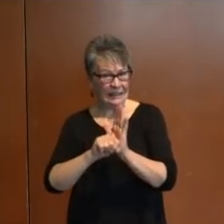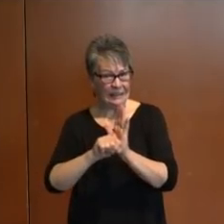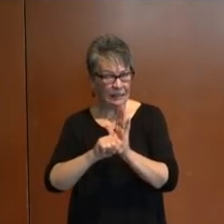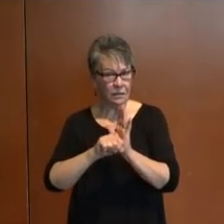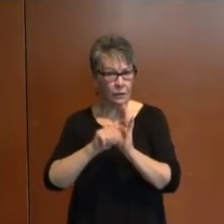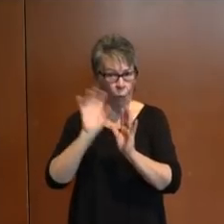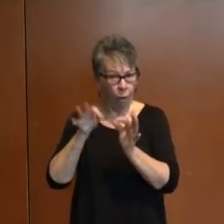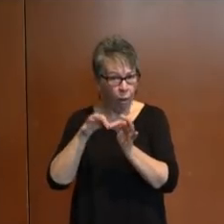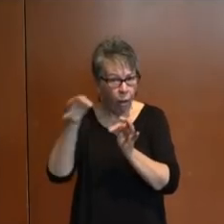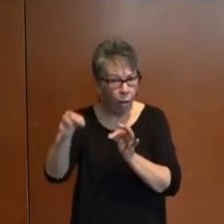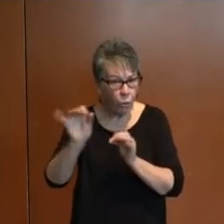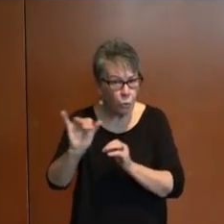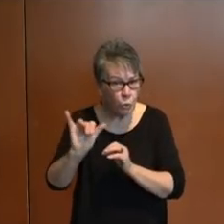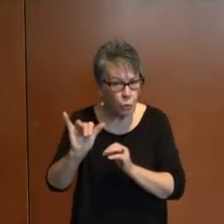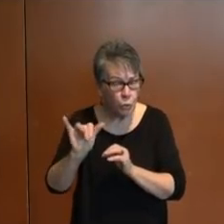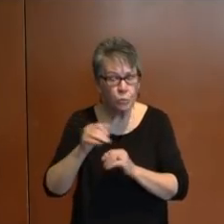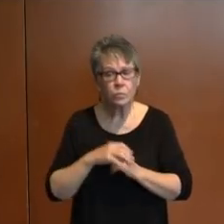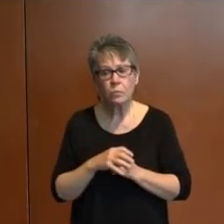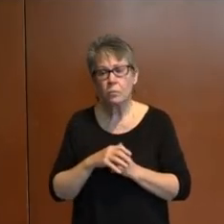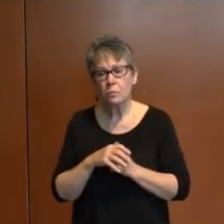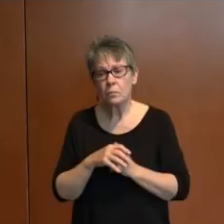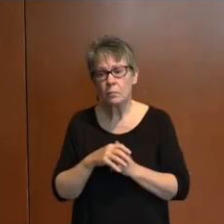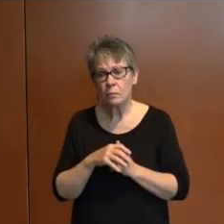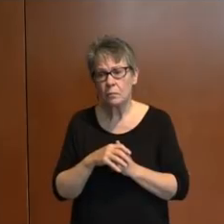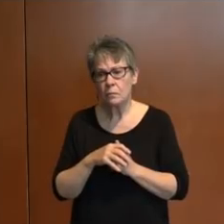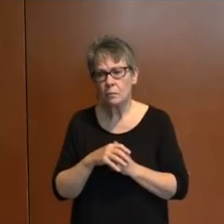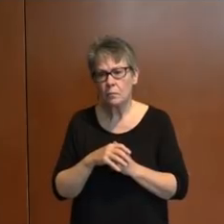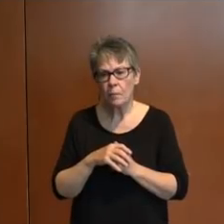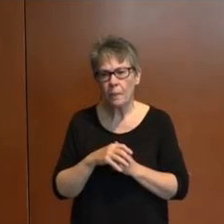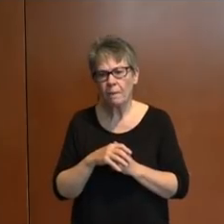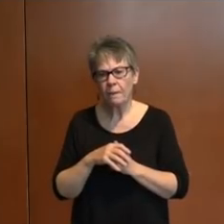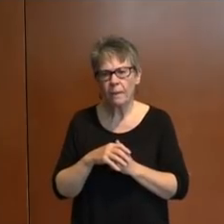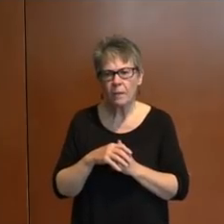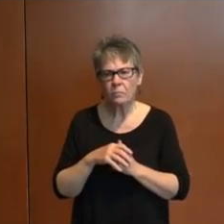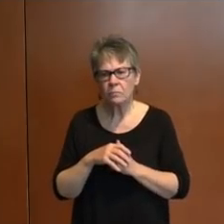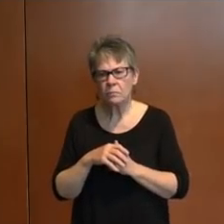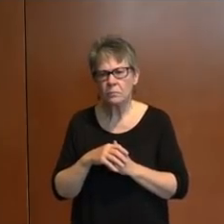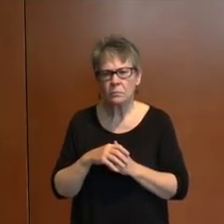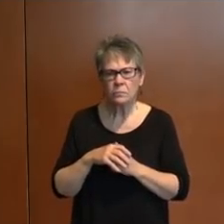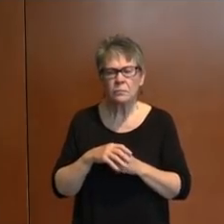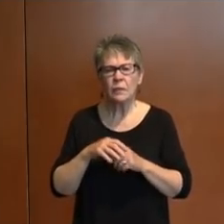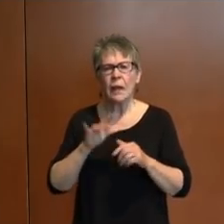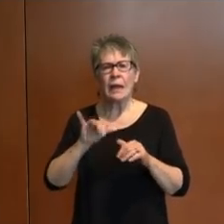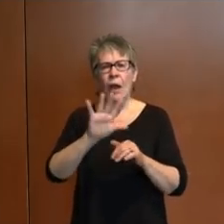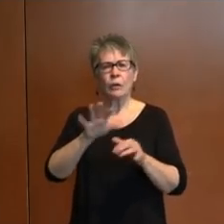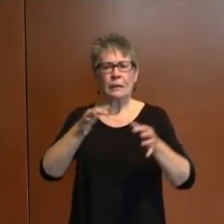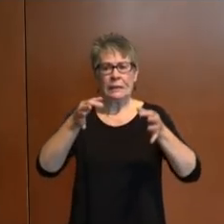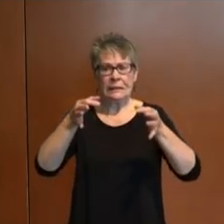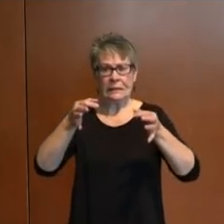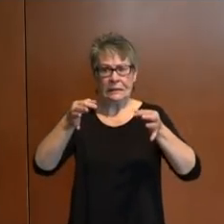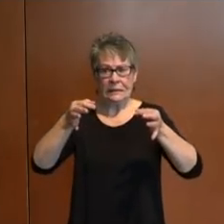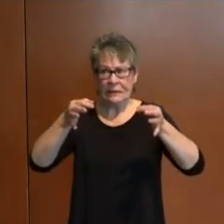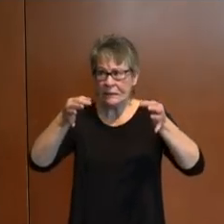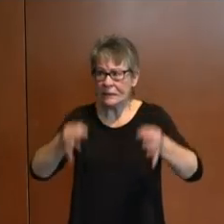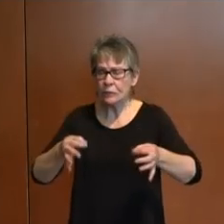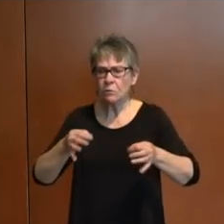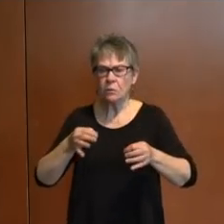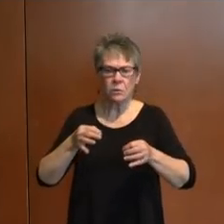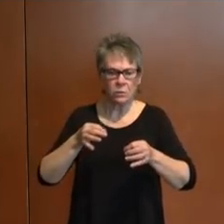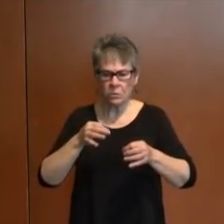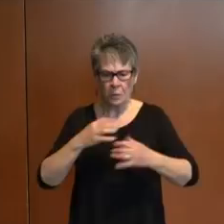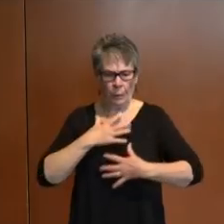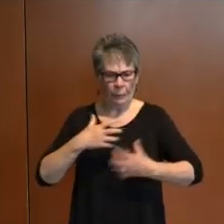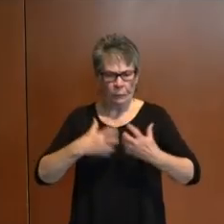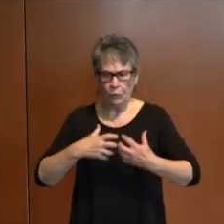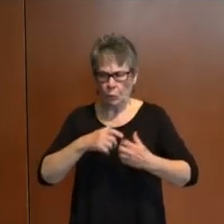vent, ranking patients according to comorbidities and age and likelihood of recovery? I'll